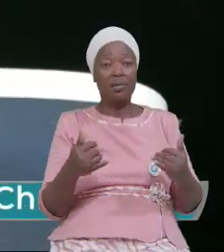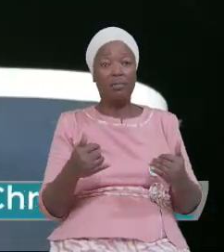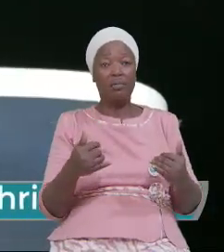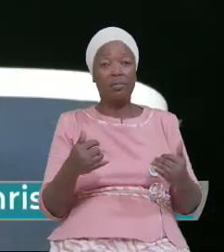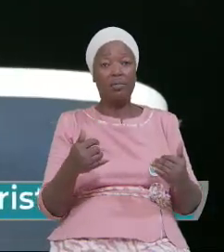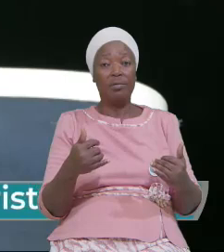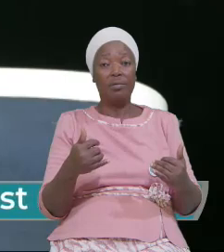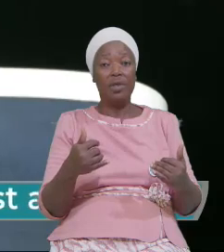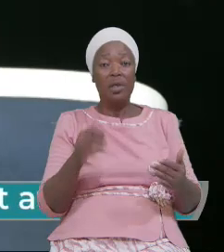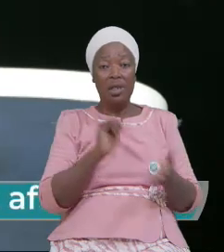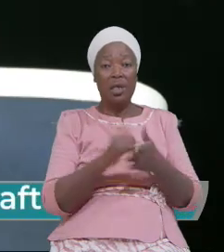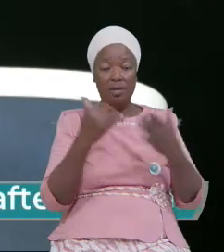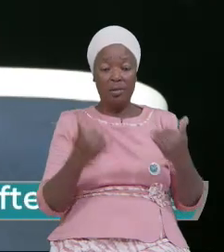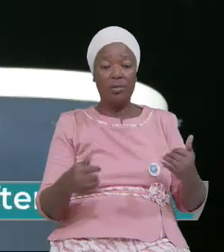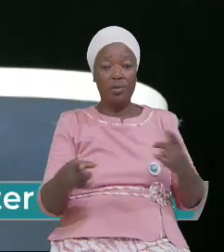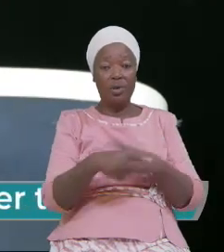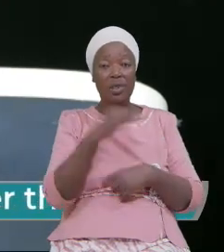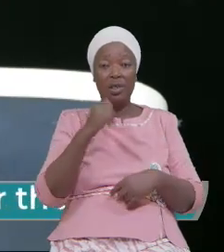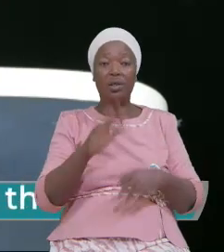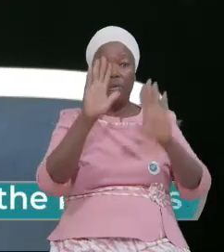is a wonderful day, the third day.